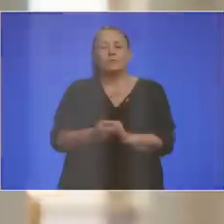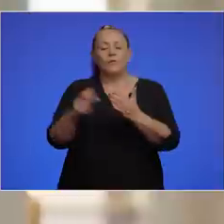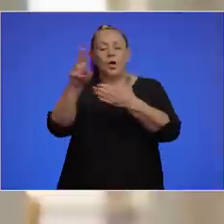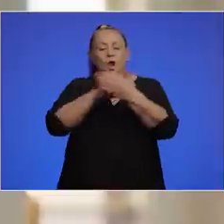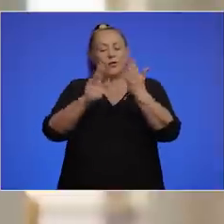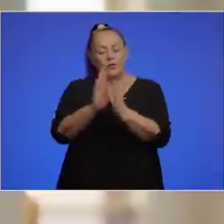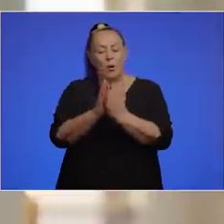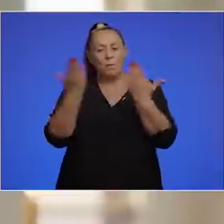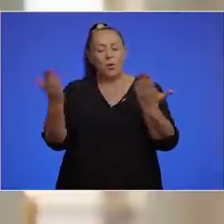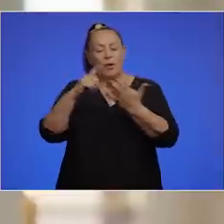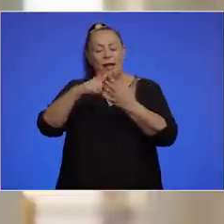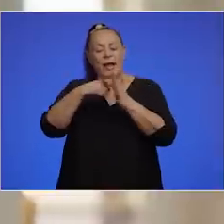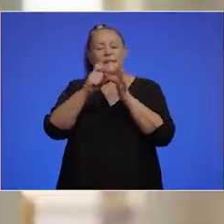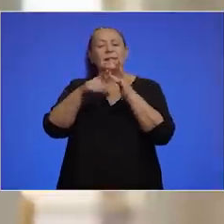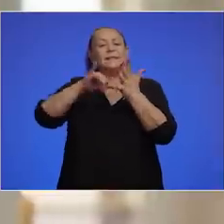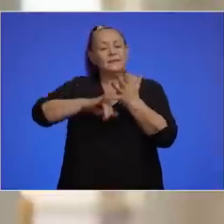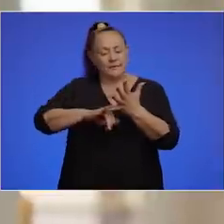A reading from the book of Exodus.